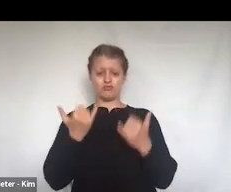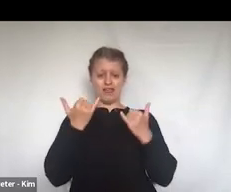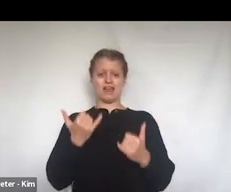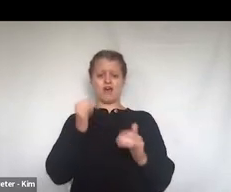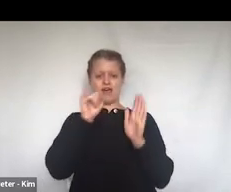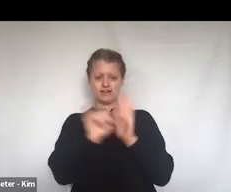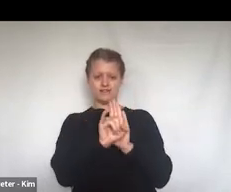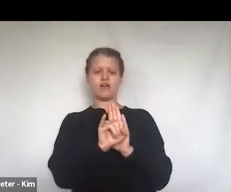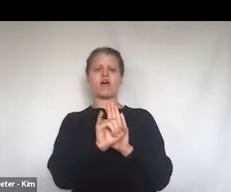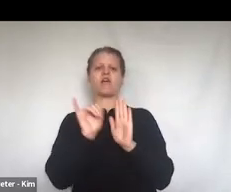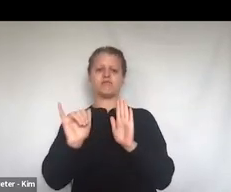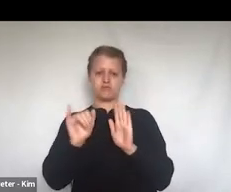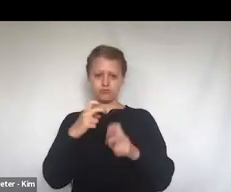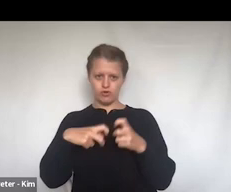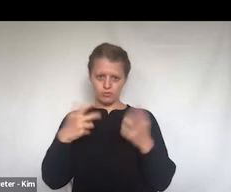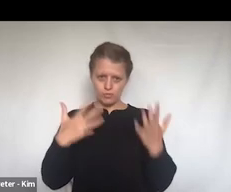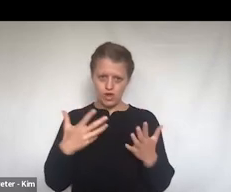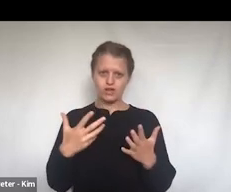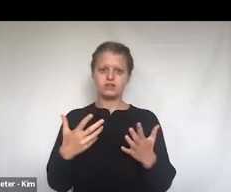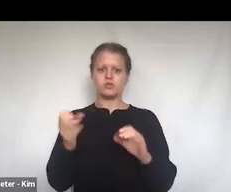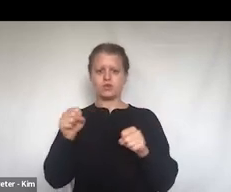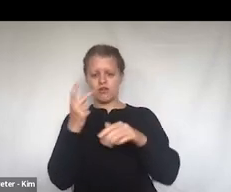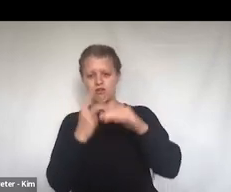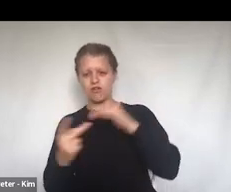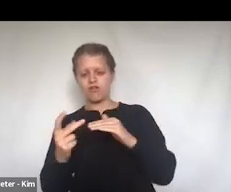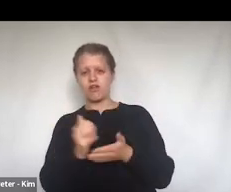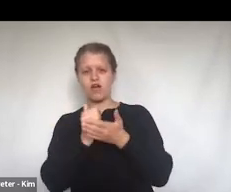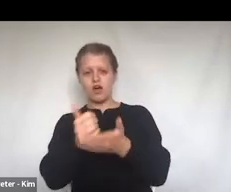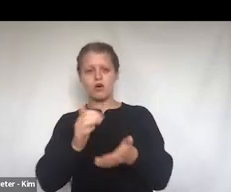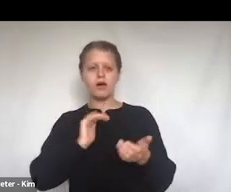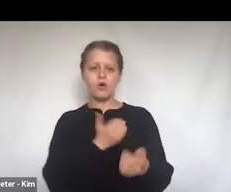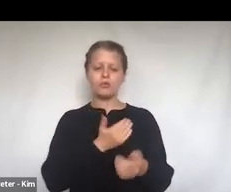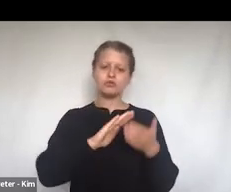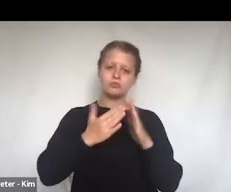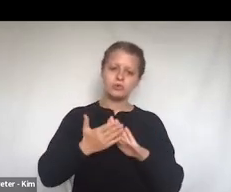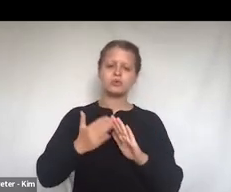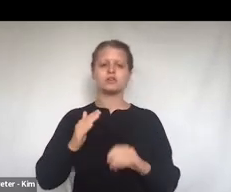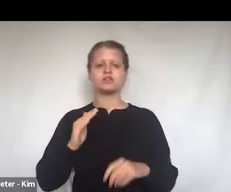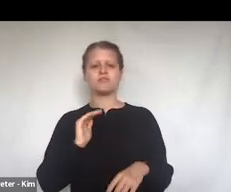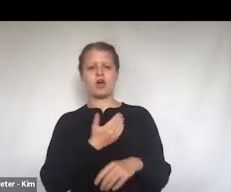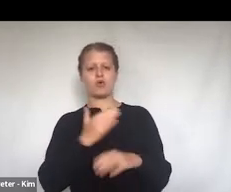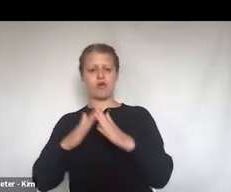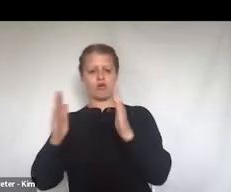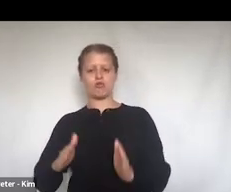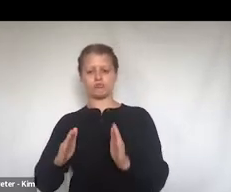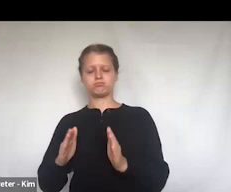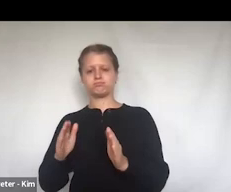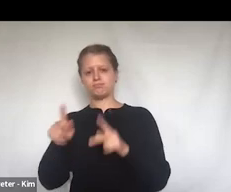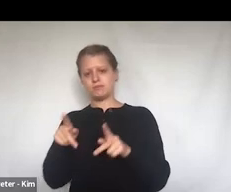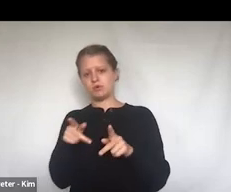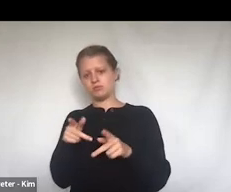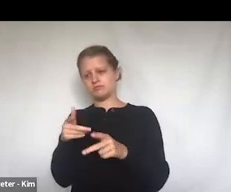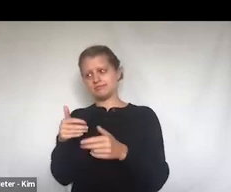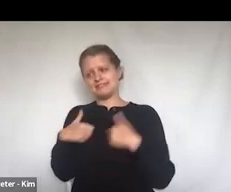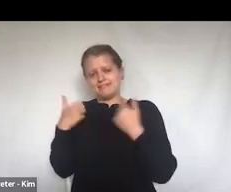for ourselves as well as for folks in our community, our neighbors, and our friends and family. And we